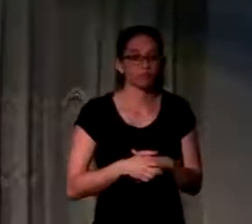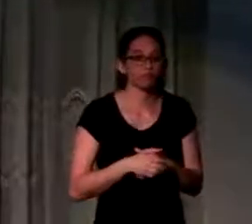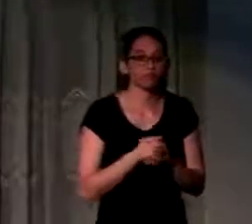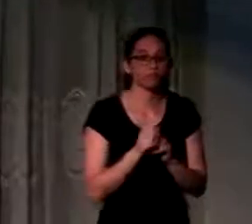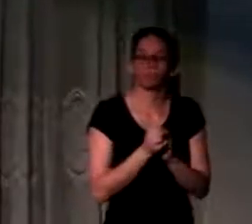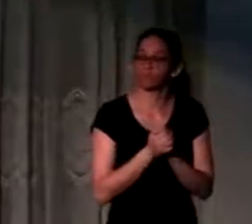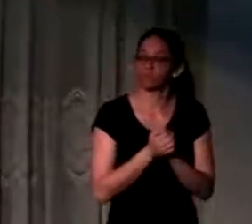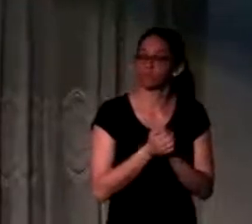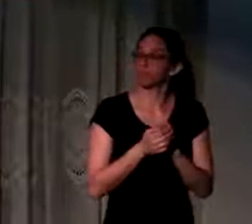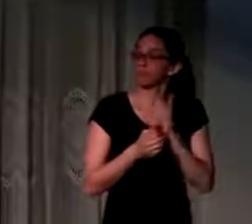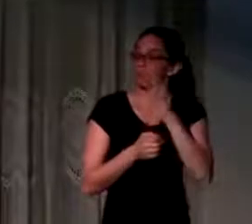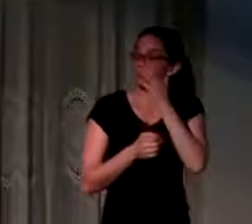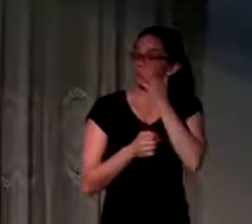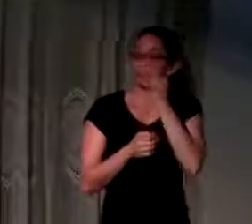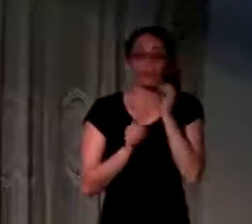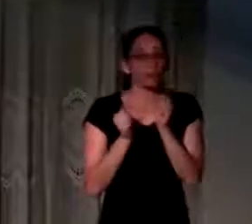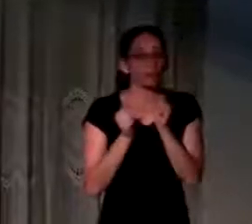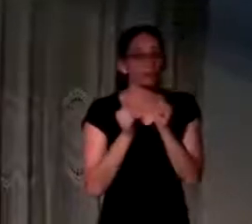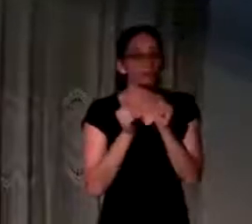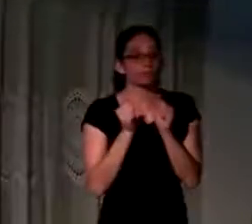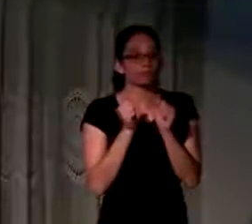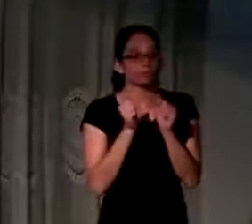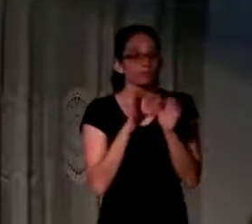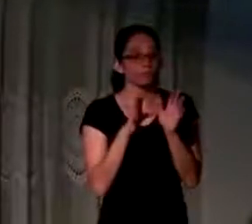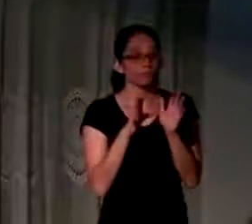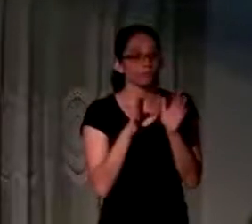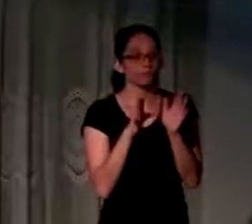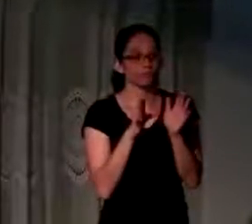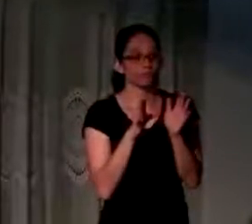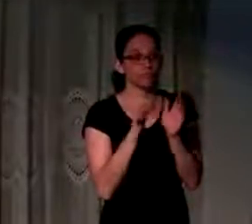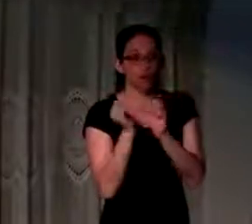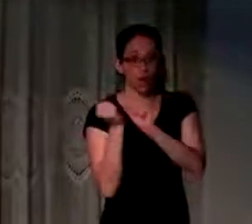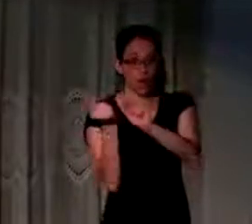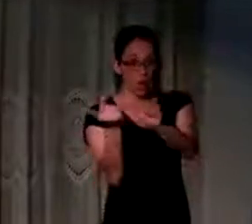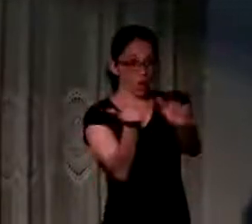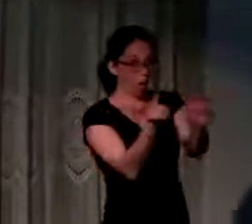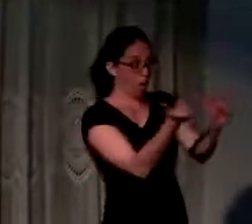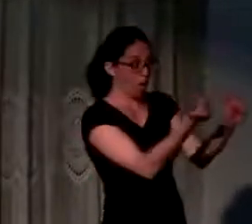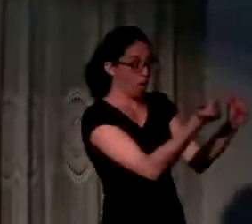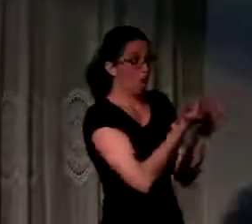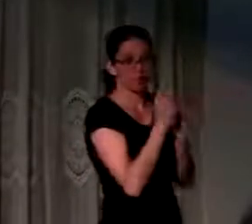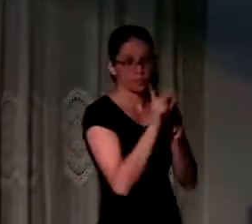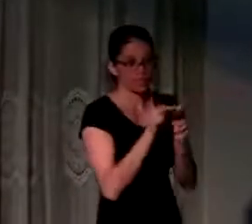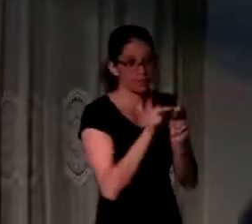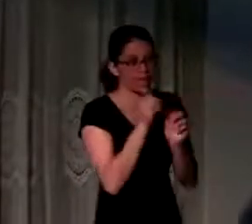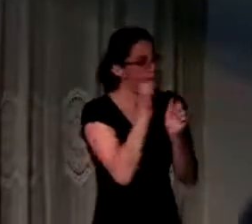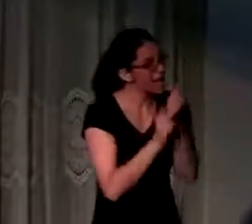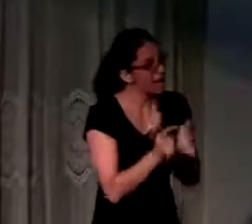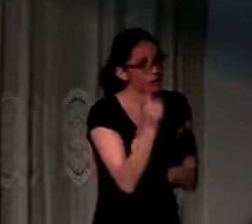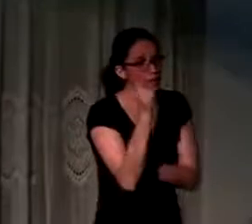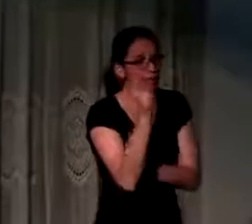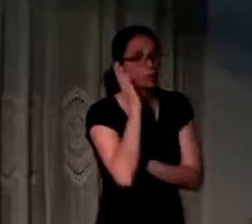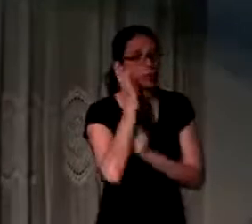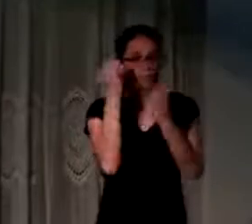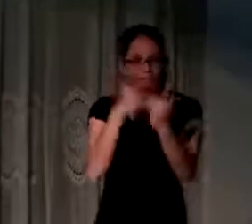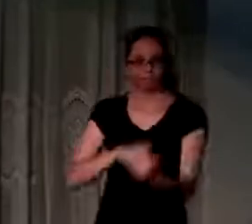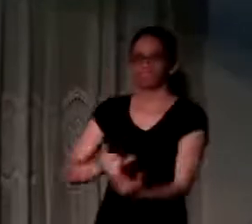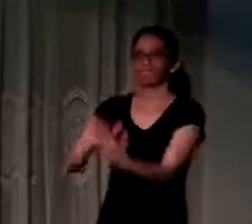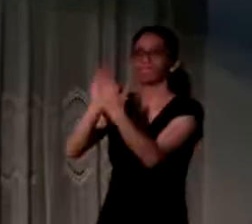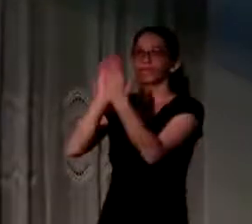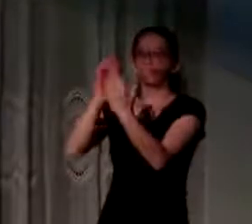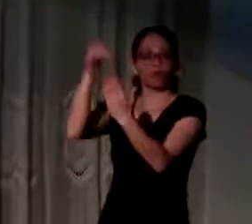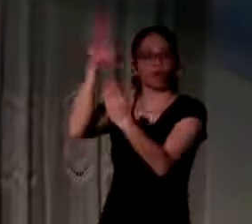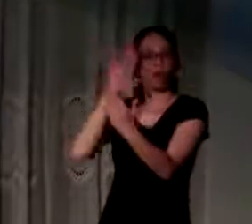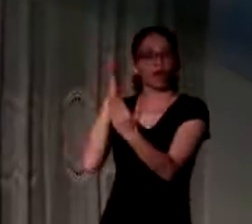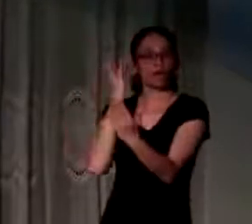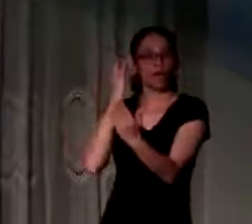Everybody, according to the scriptures, everybody will now stand before the resurrected Son of God to be judged. That's